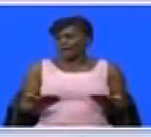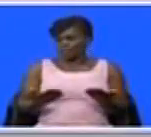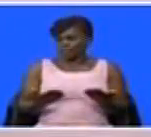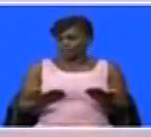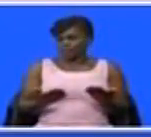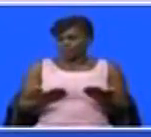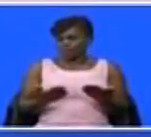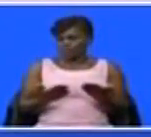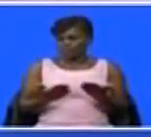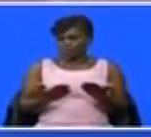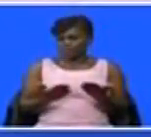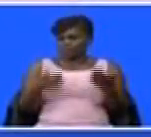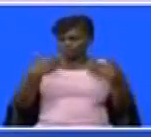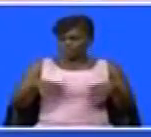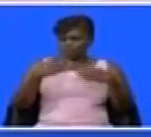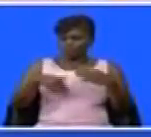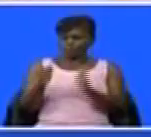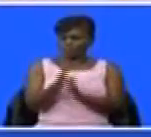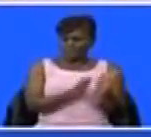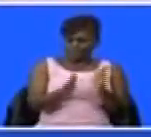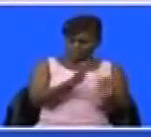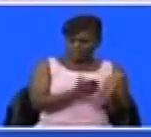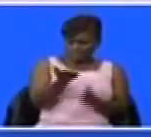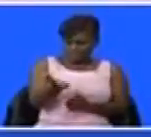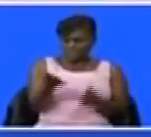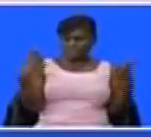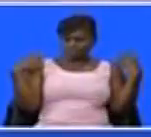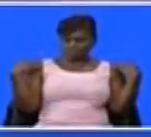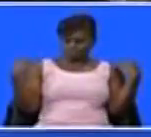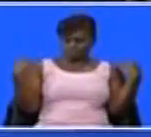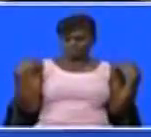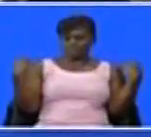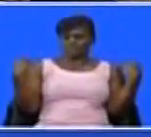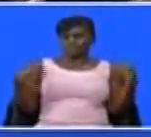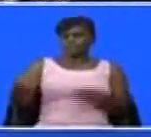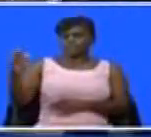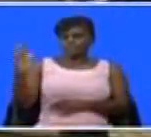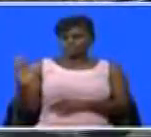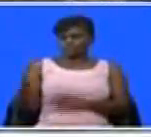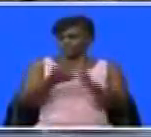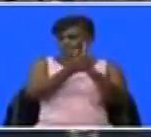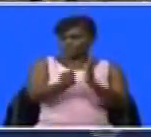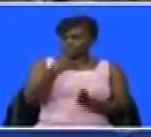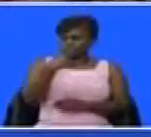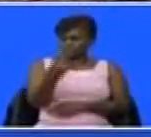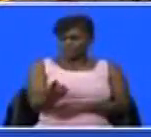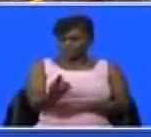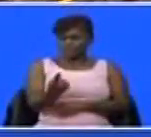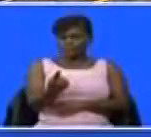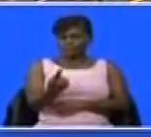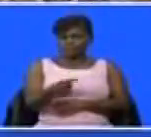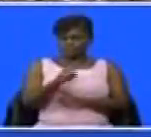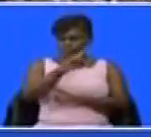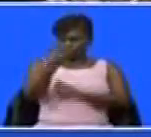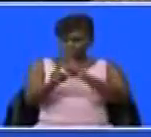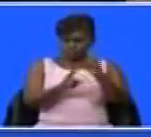professionally qualified were the people that planned this this drill? Security experts have told KTN News the